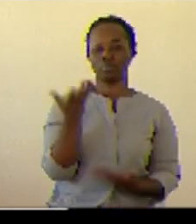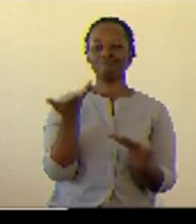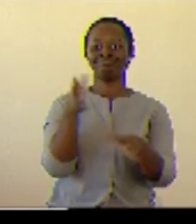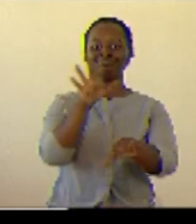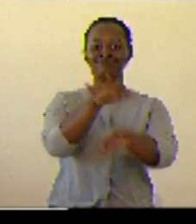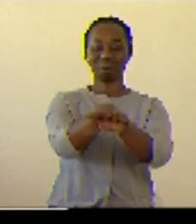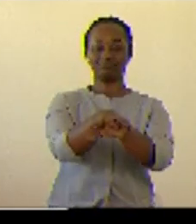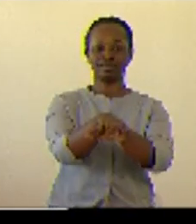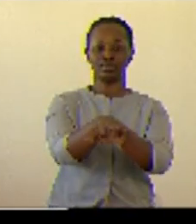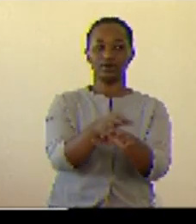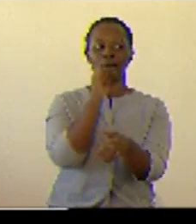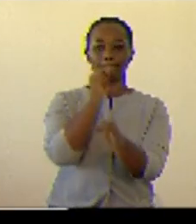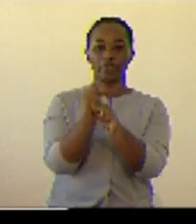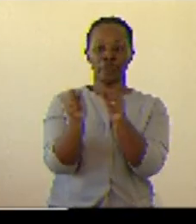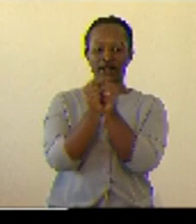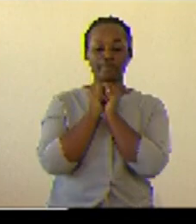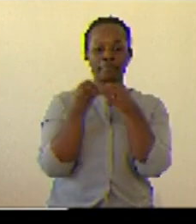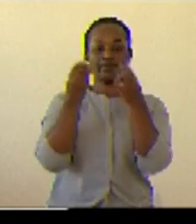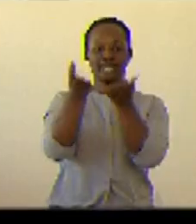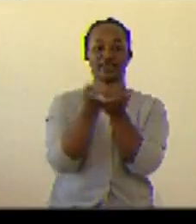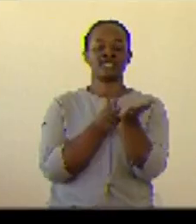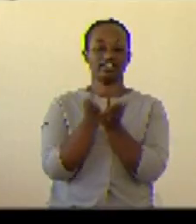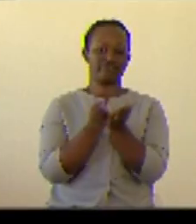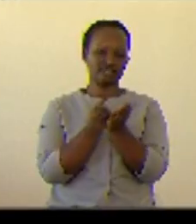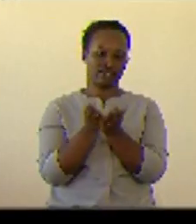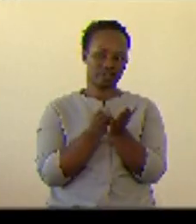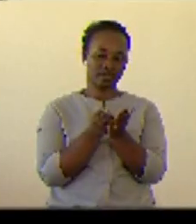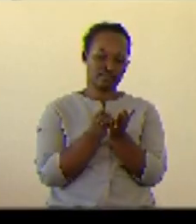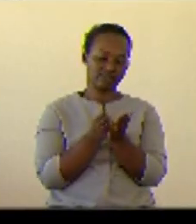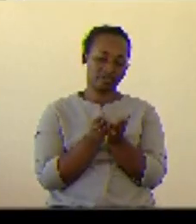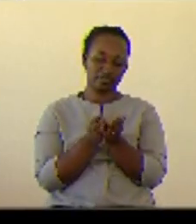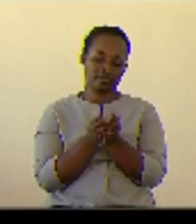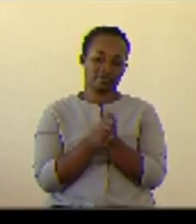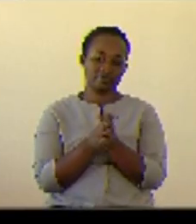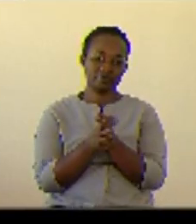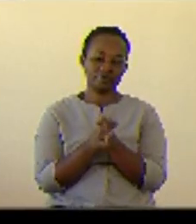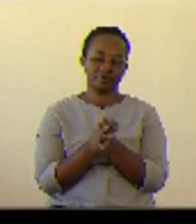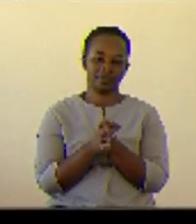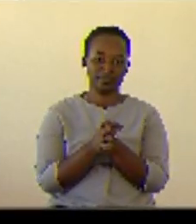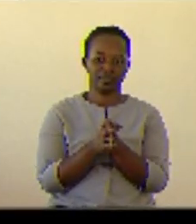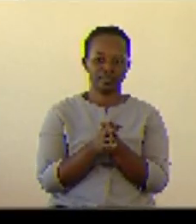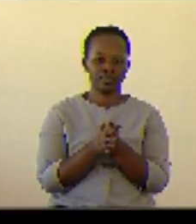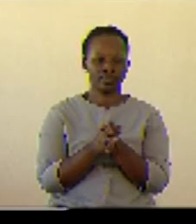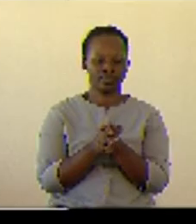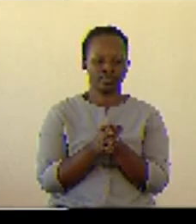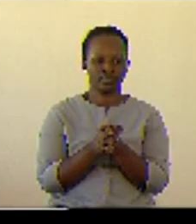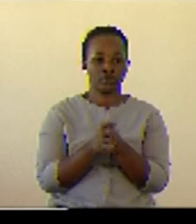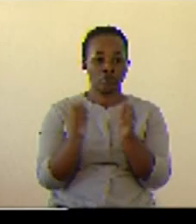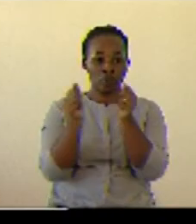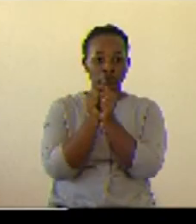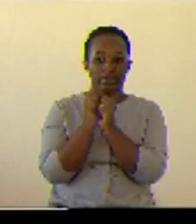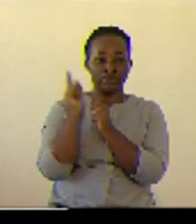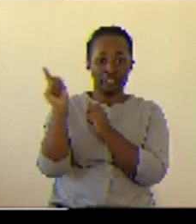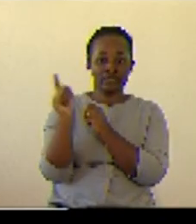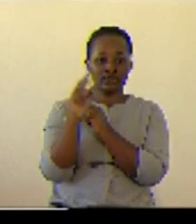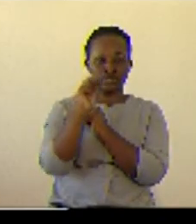to carry out or to give out the service. You know the service they give, they help us in communication. Now, with this